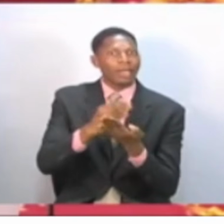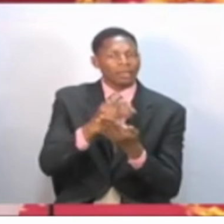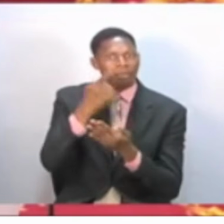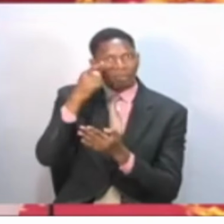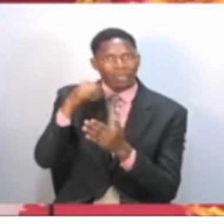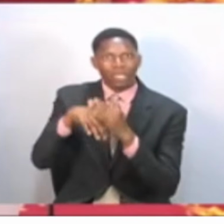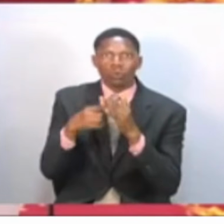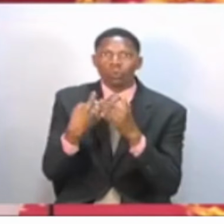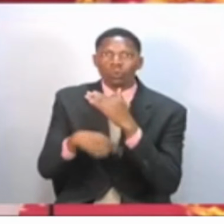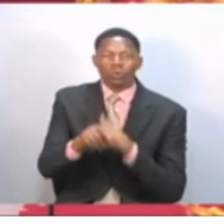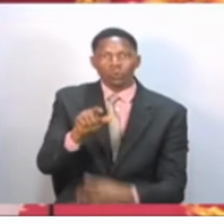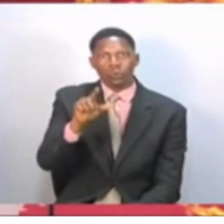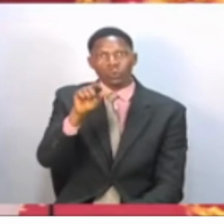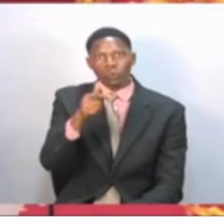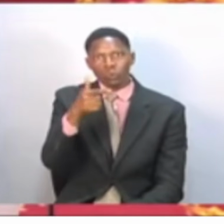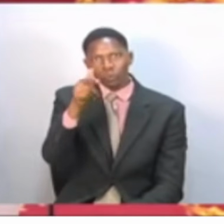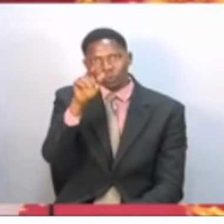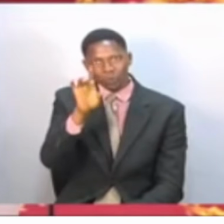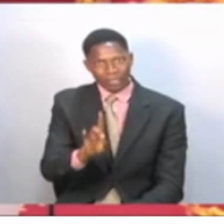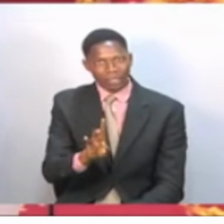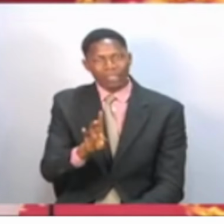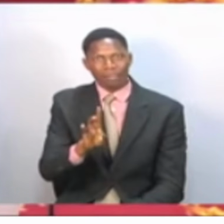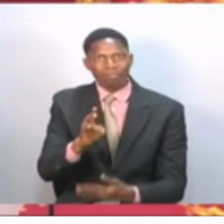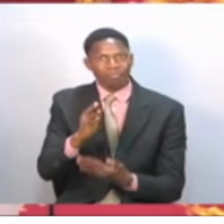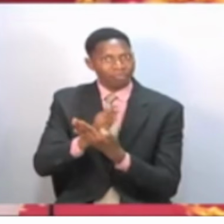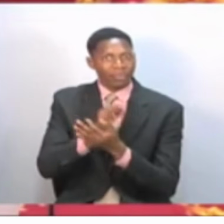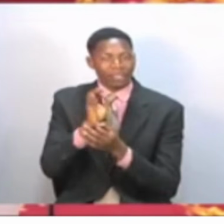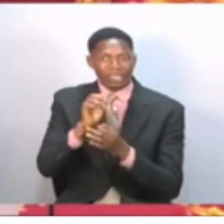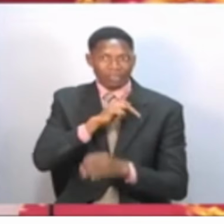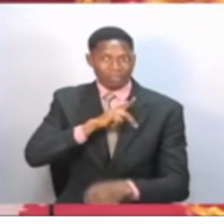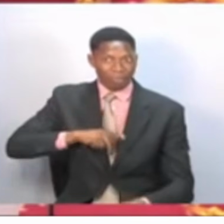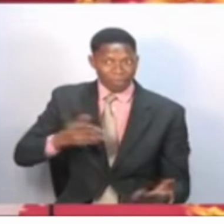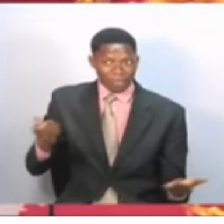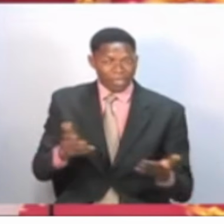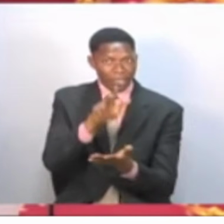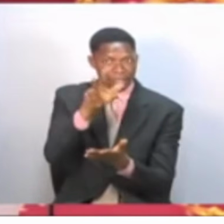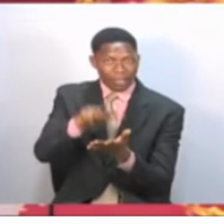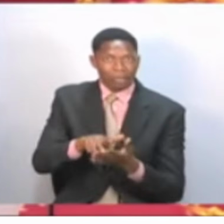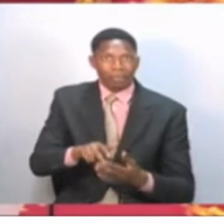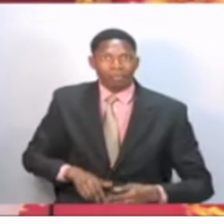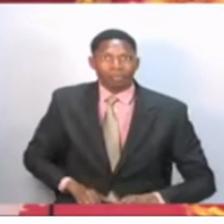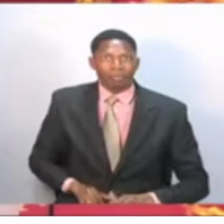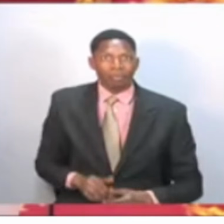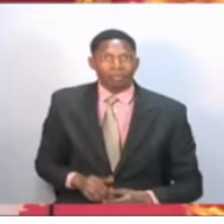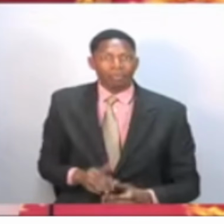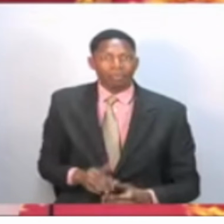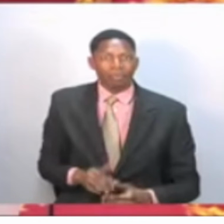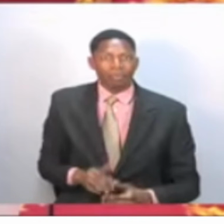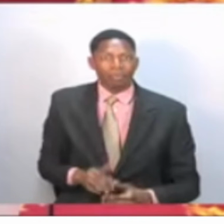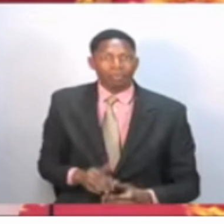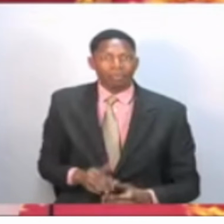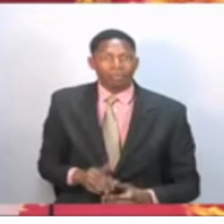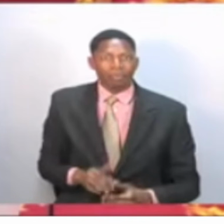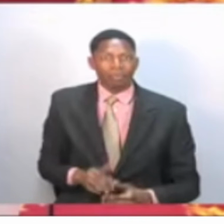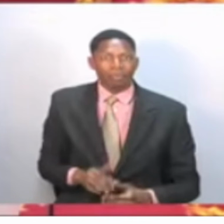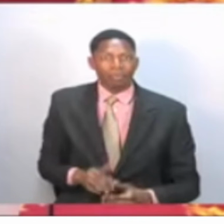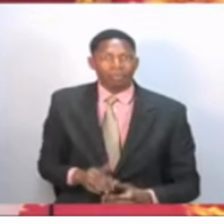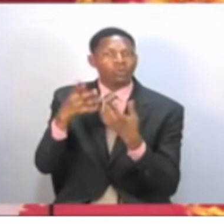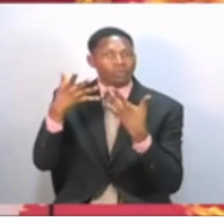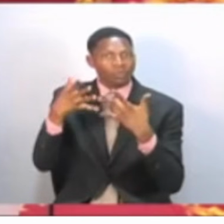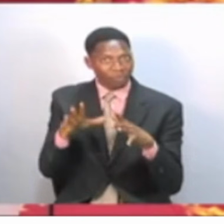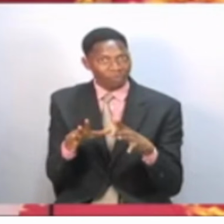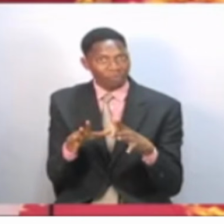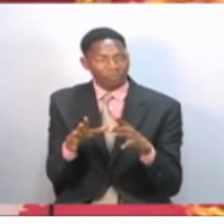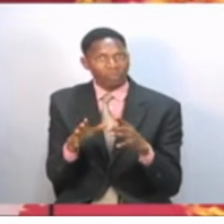2027 budget if Parliament approves. However, Mr. Speaker, the cost to complete, including the outstanding debt of the